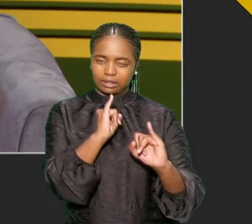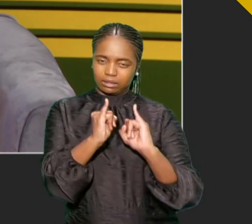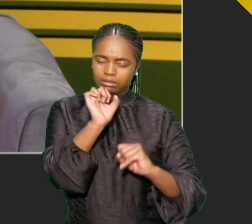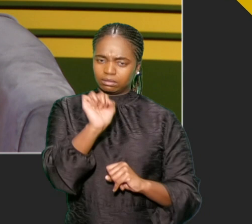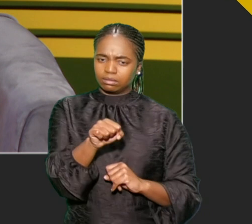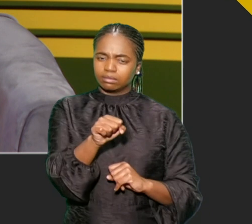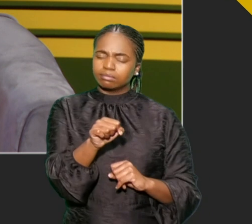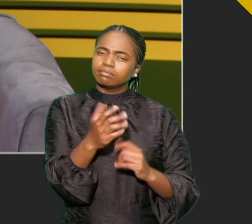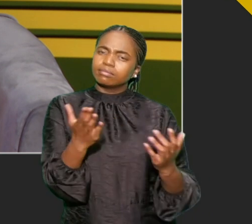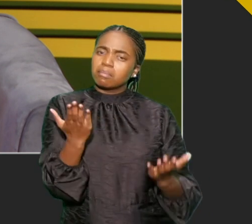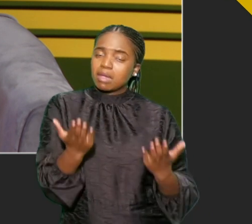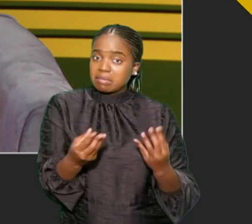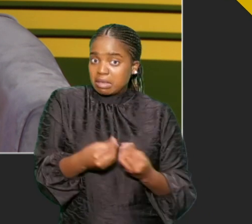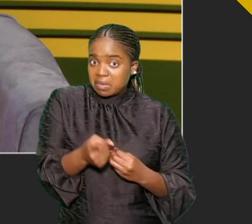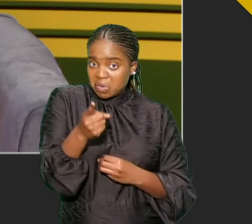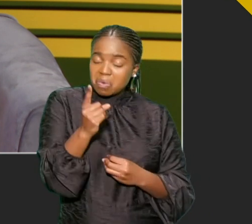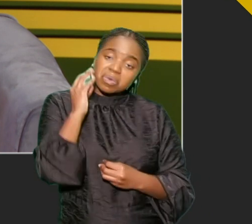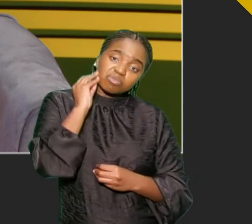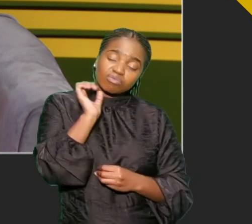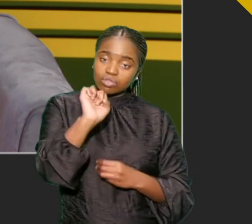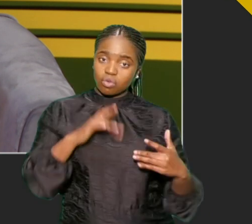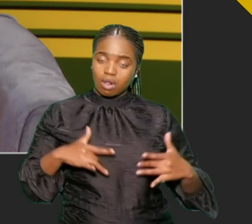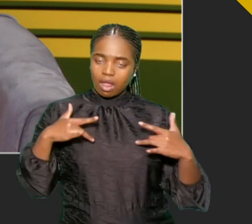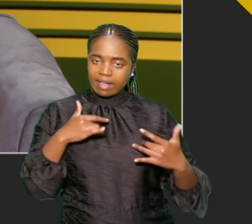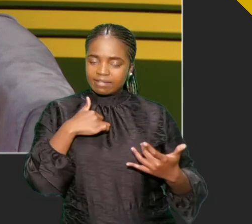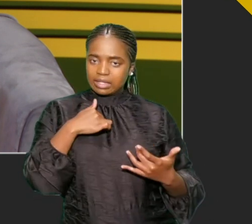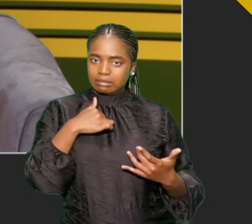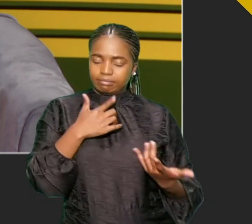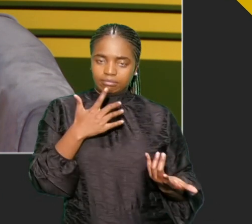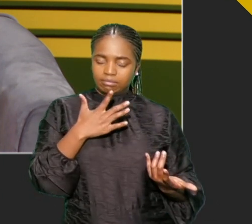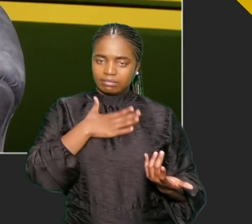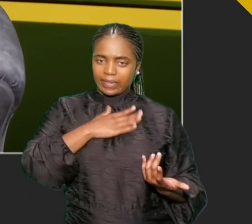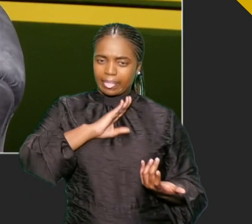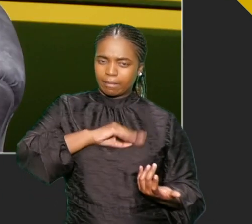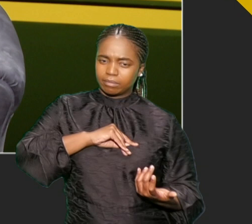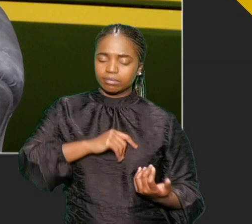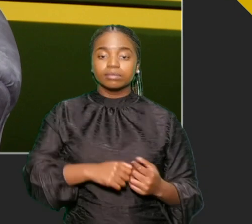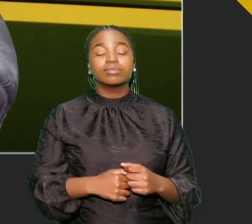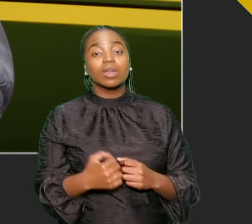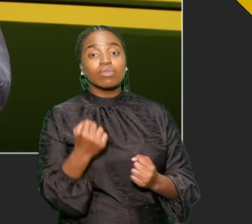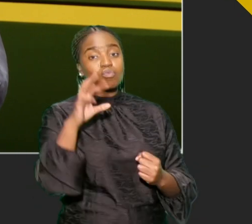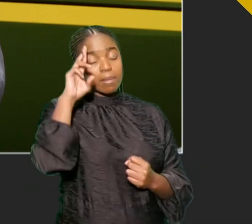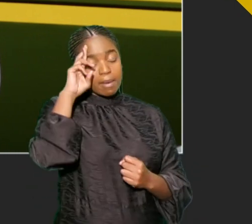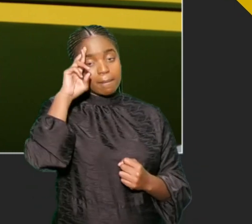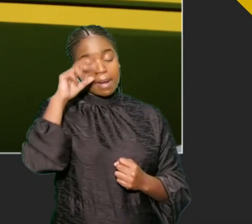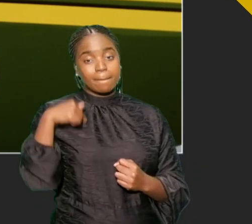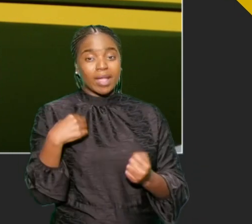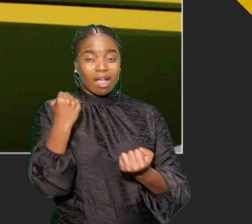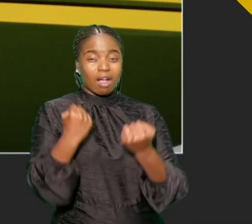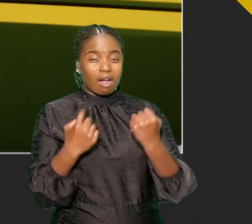What was one of the situations that happened in your life that took you out of the comfort zone? I was involved in a car accident which